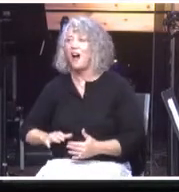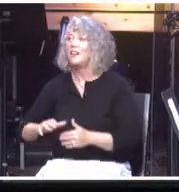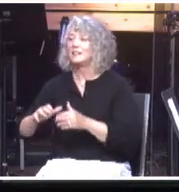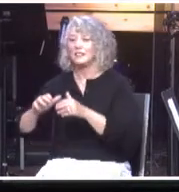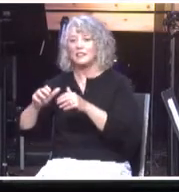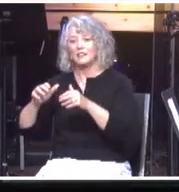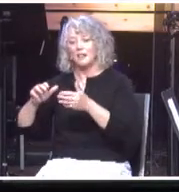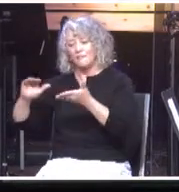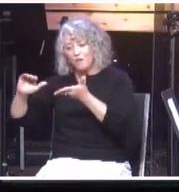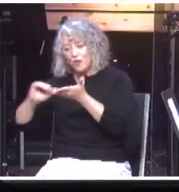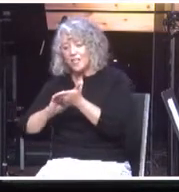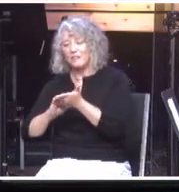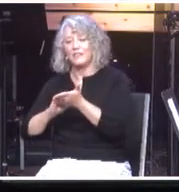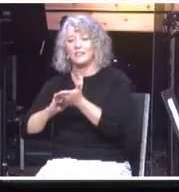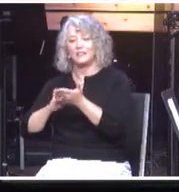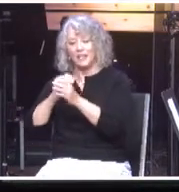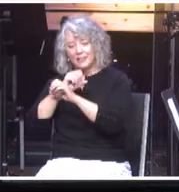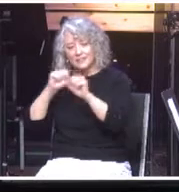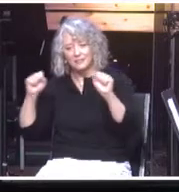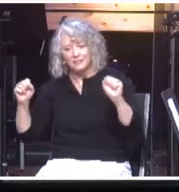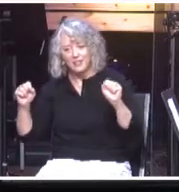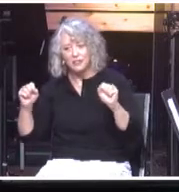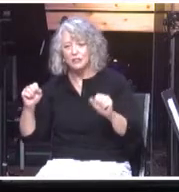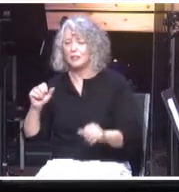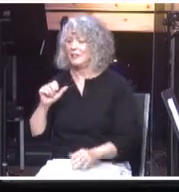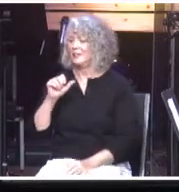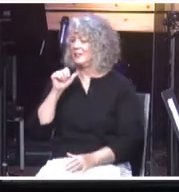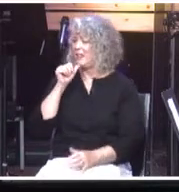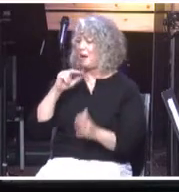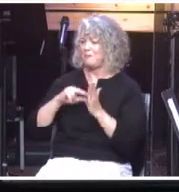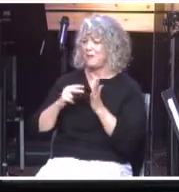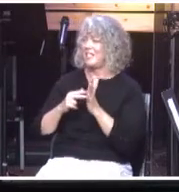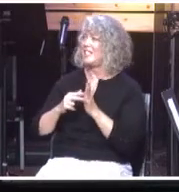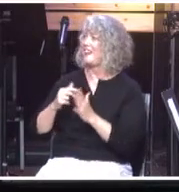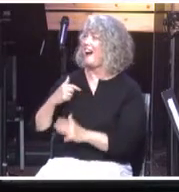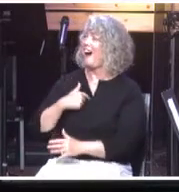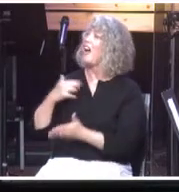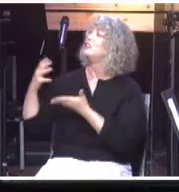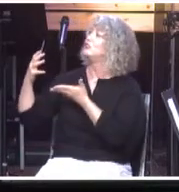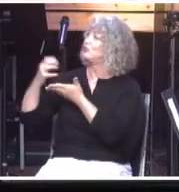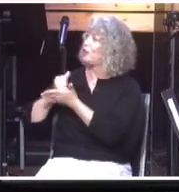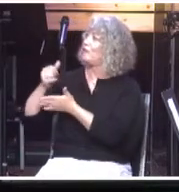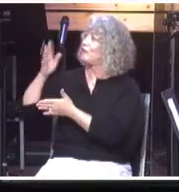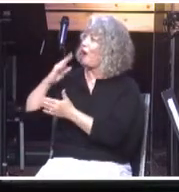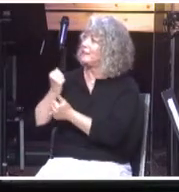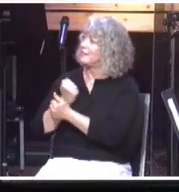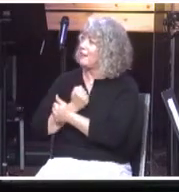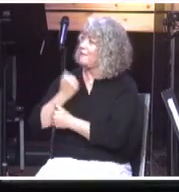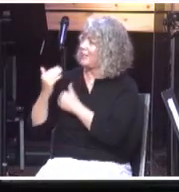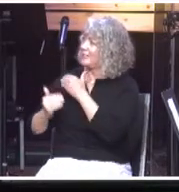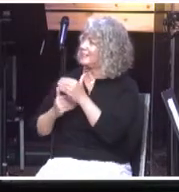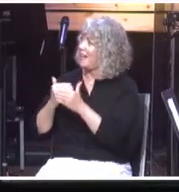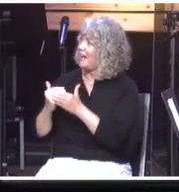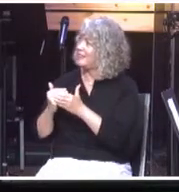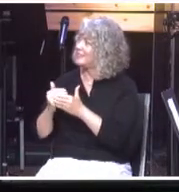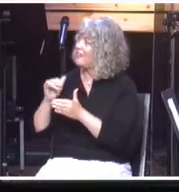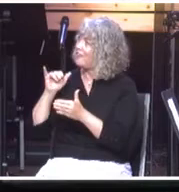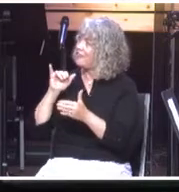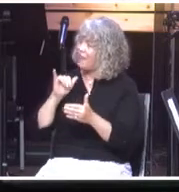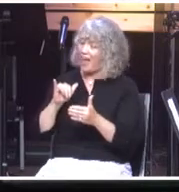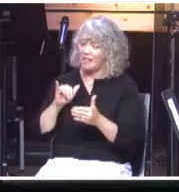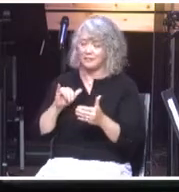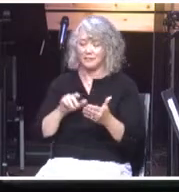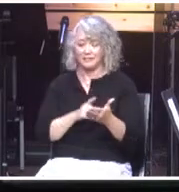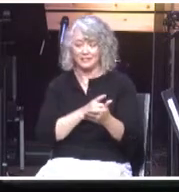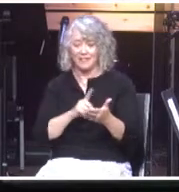So you see, the issue before us this morning is not that we deserve God's loving kindness that David talks about here. The